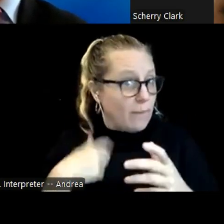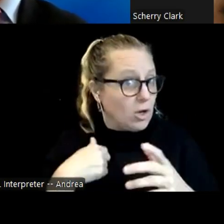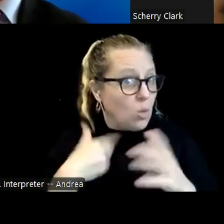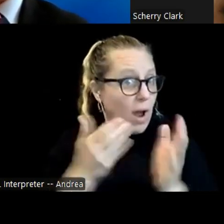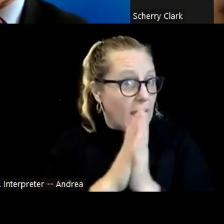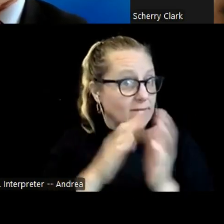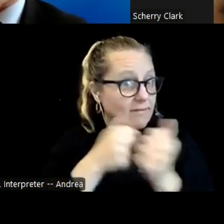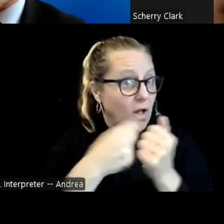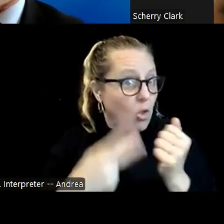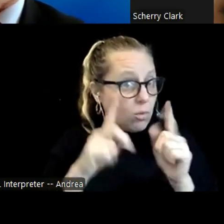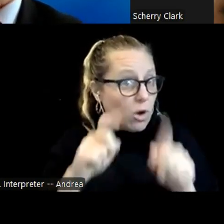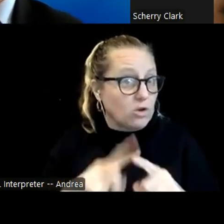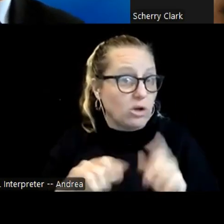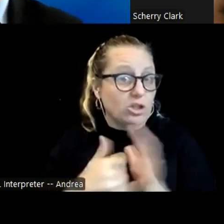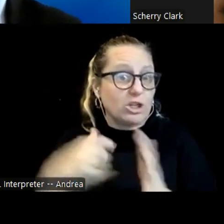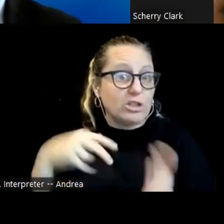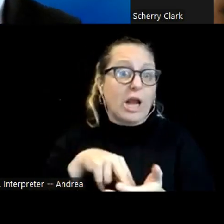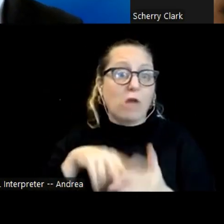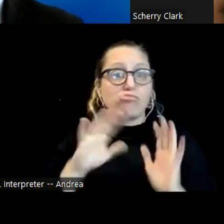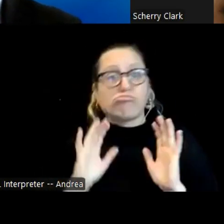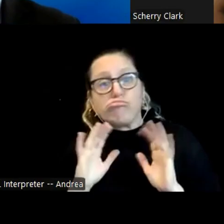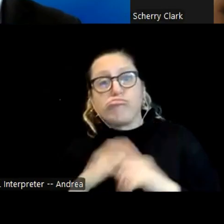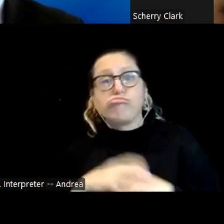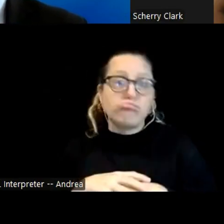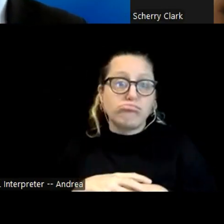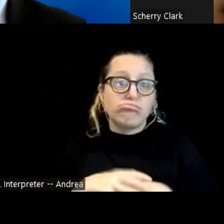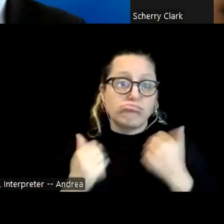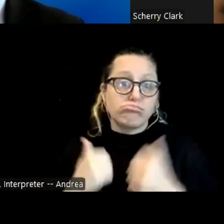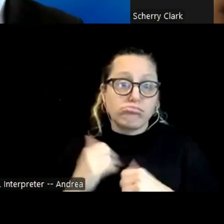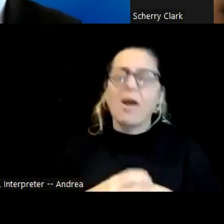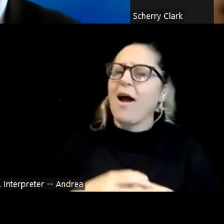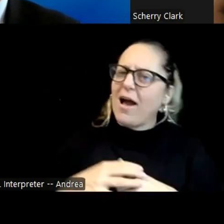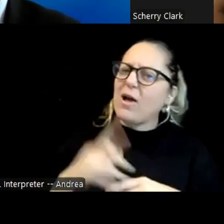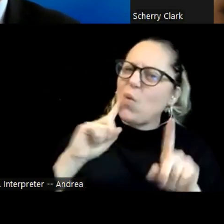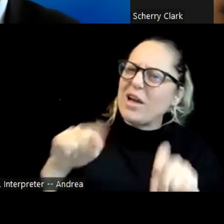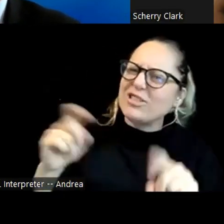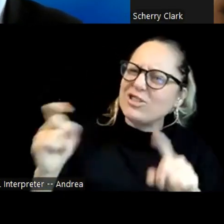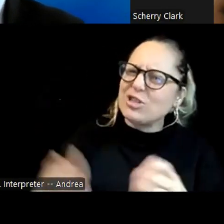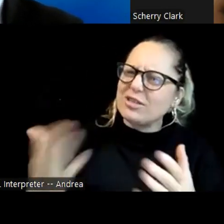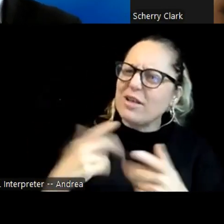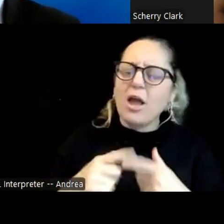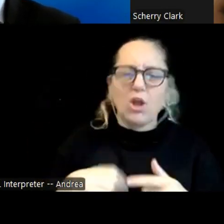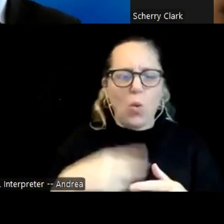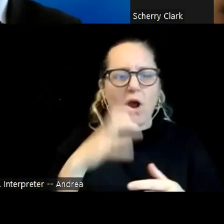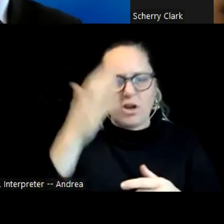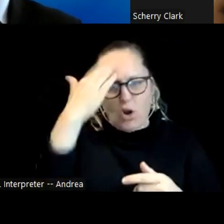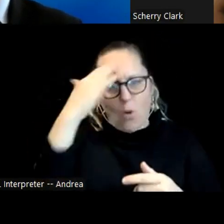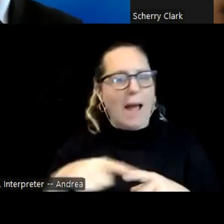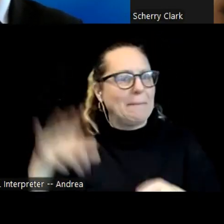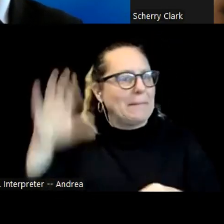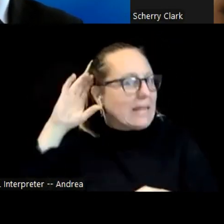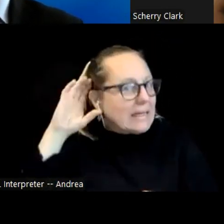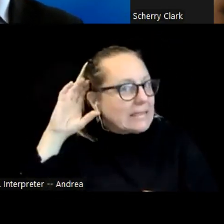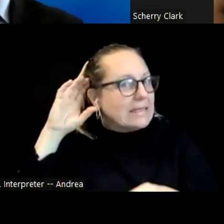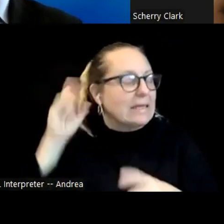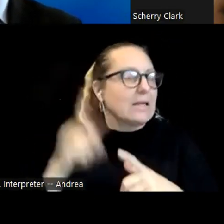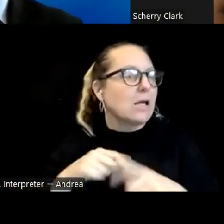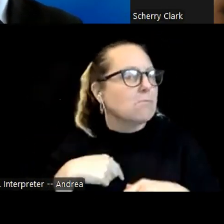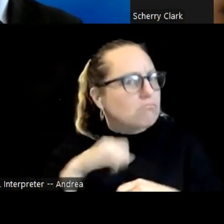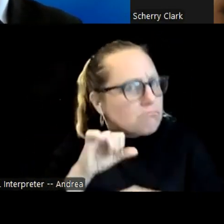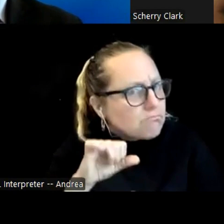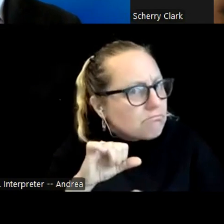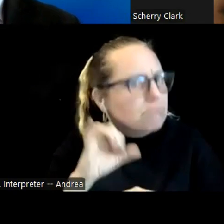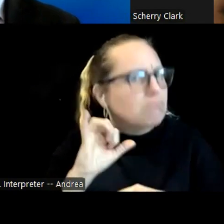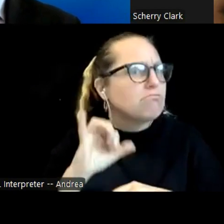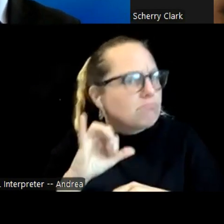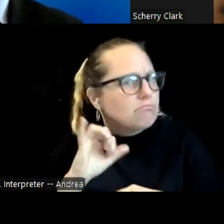questions or just stand against the Sure, wall, absolutely. right? You want to know that I'm like listening, sort of leaning in. Okay,